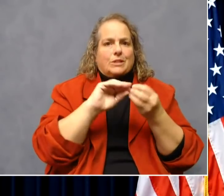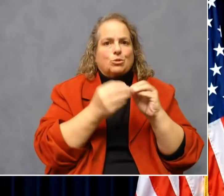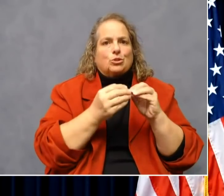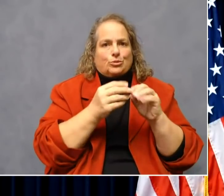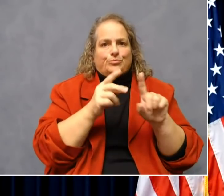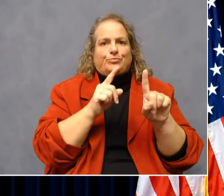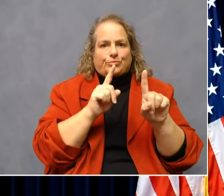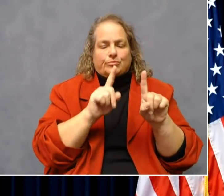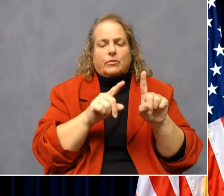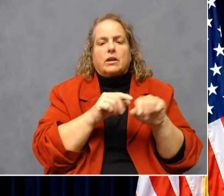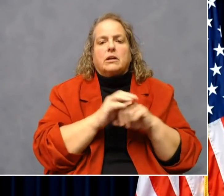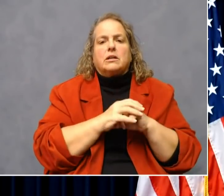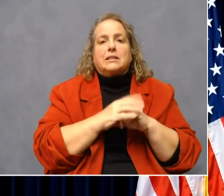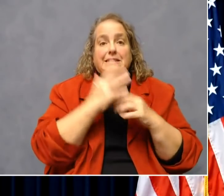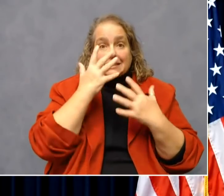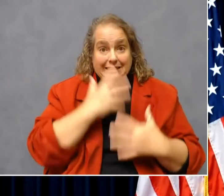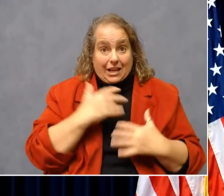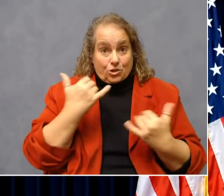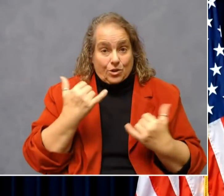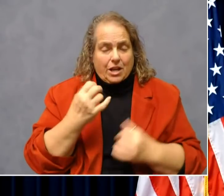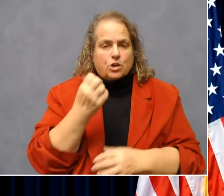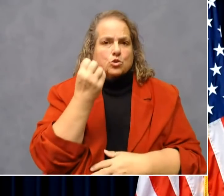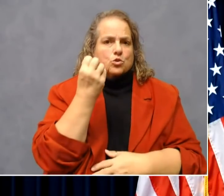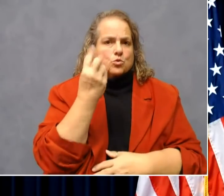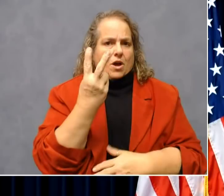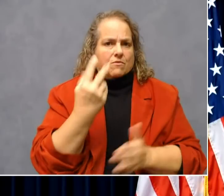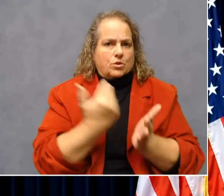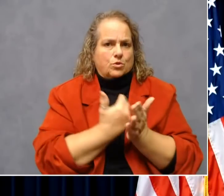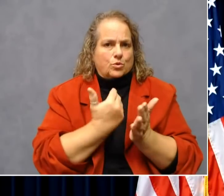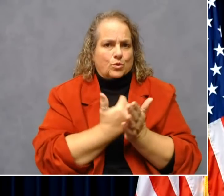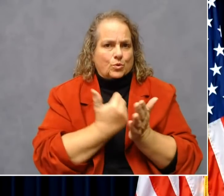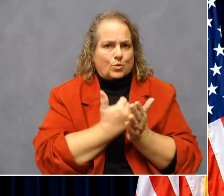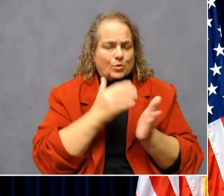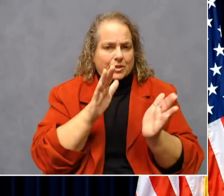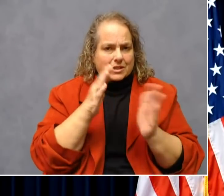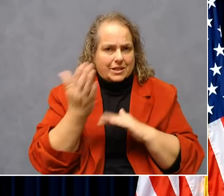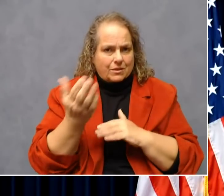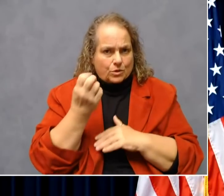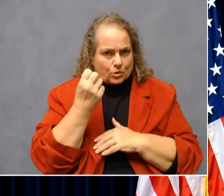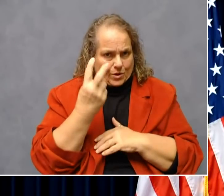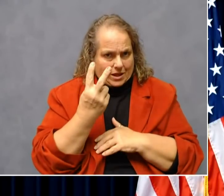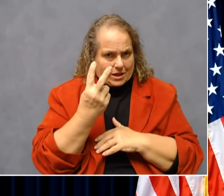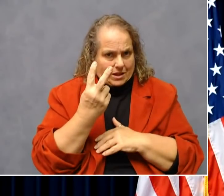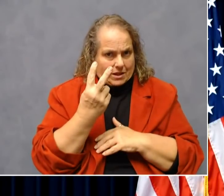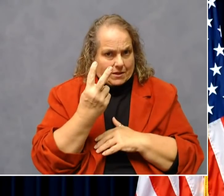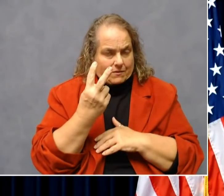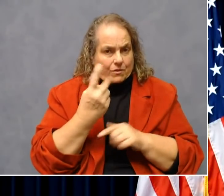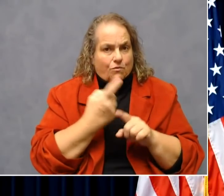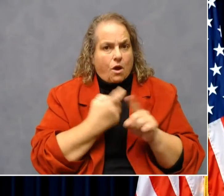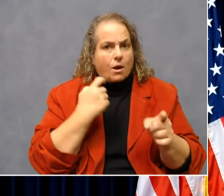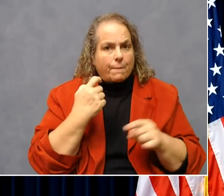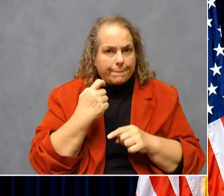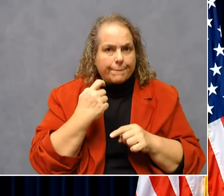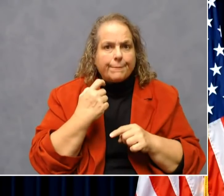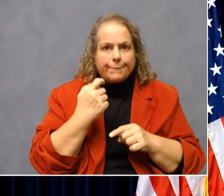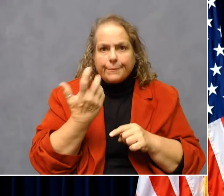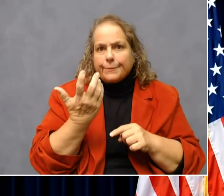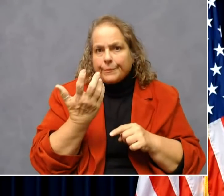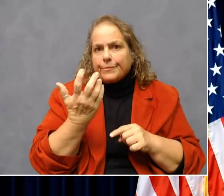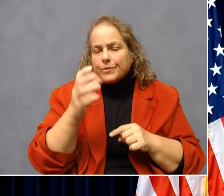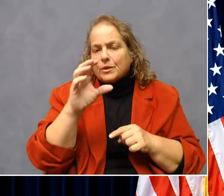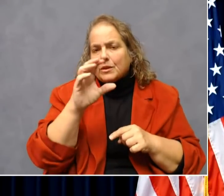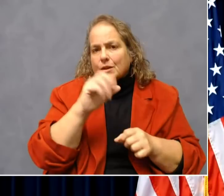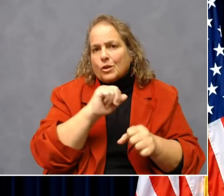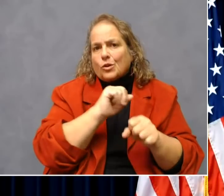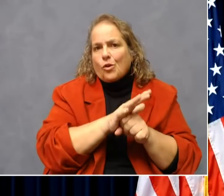12 new deaths that COVID-19 was a part of.